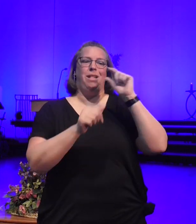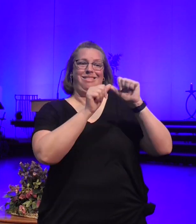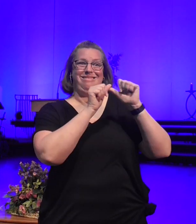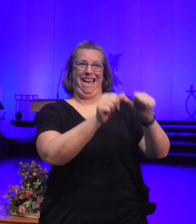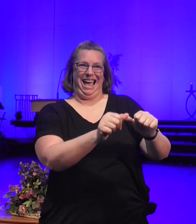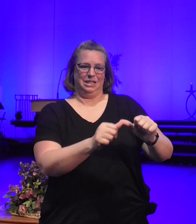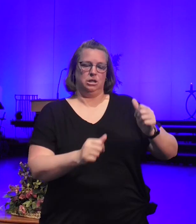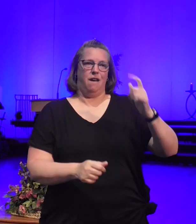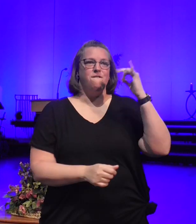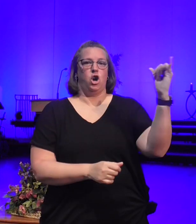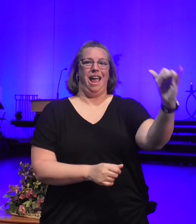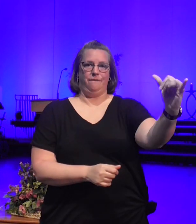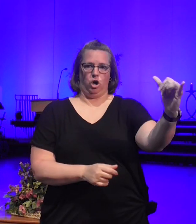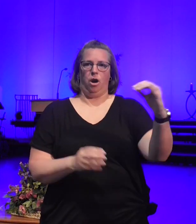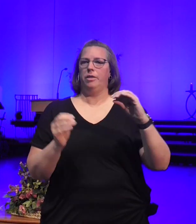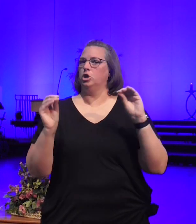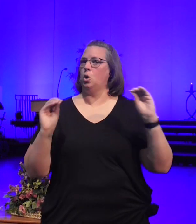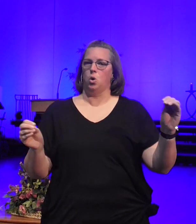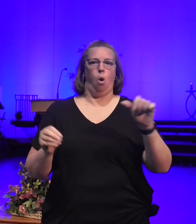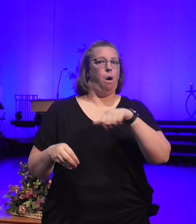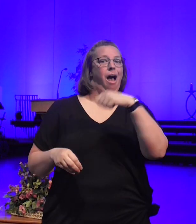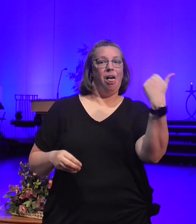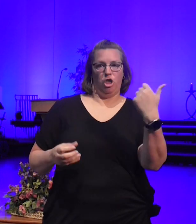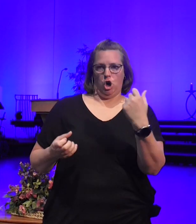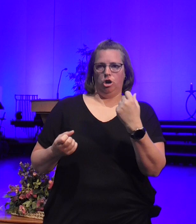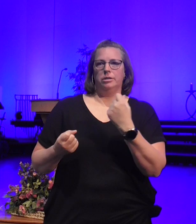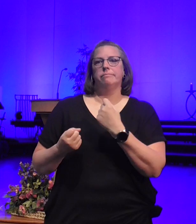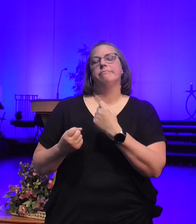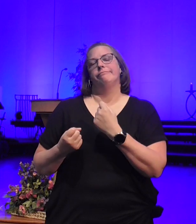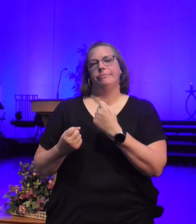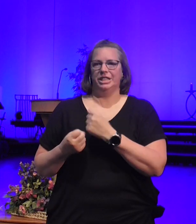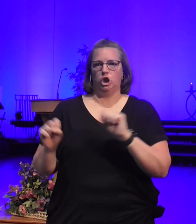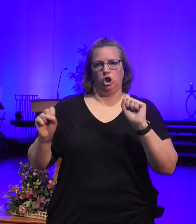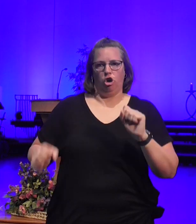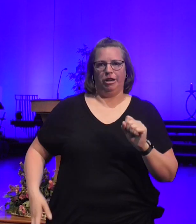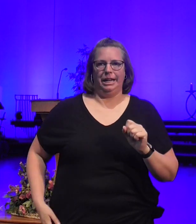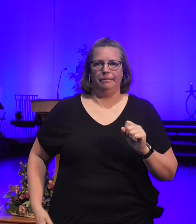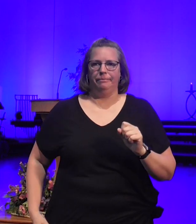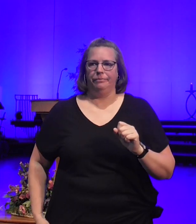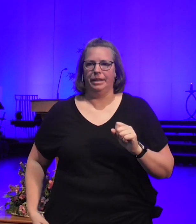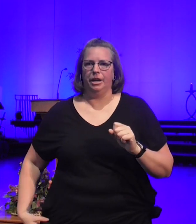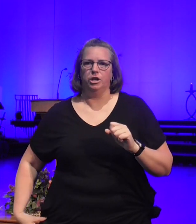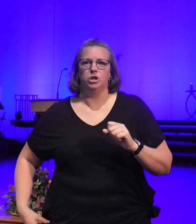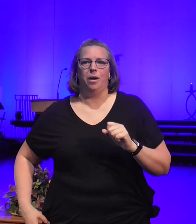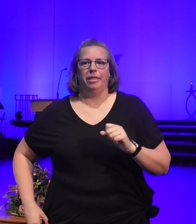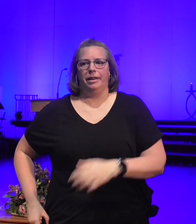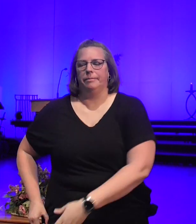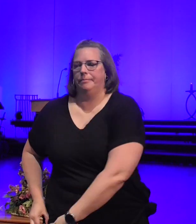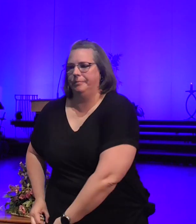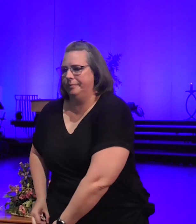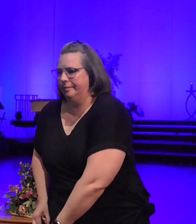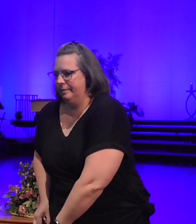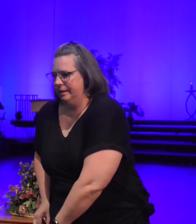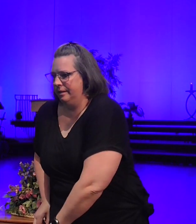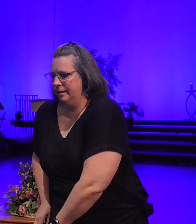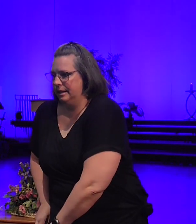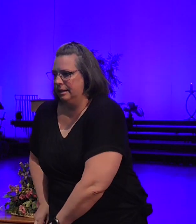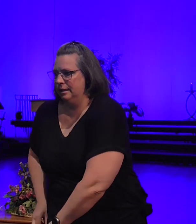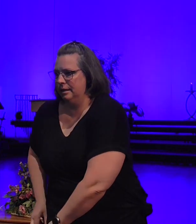security. So it seems to me that just about every human being I've ever known yearns for